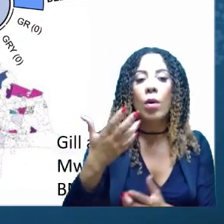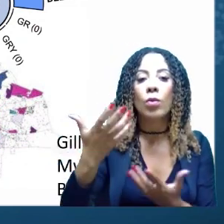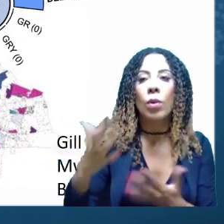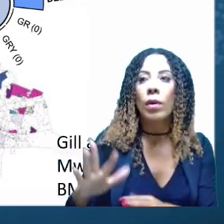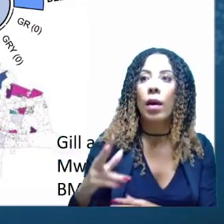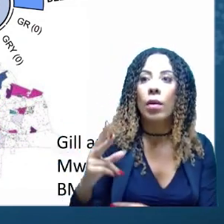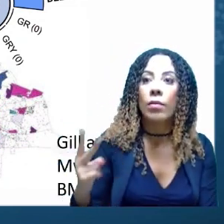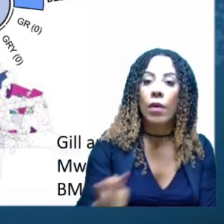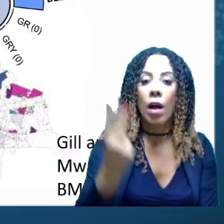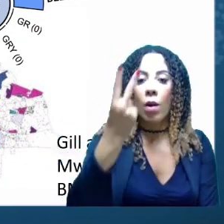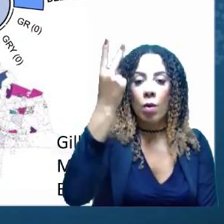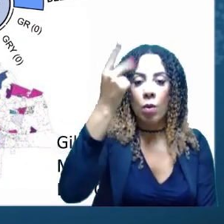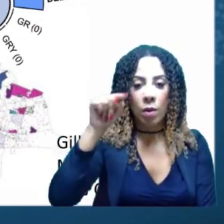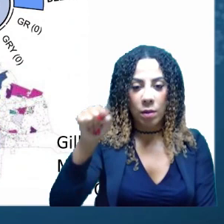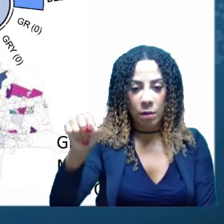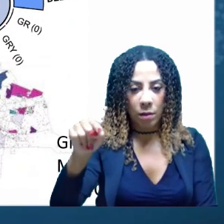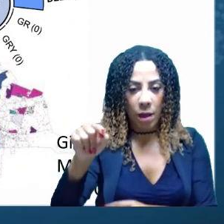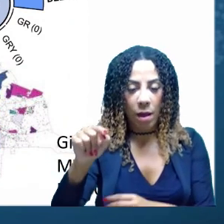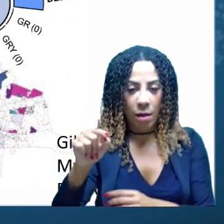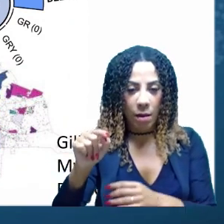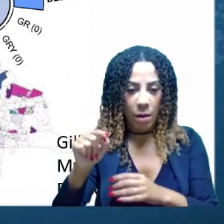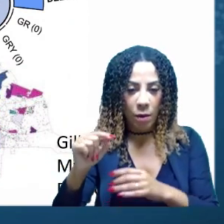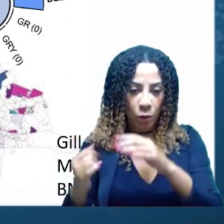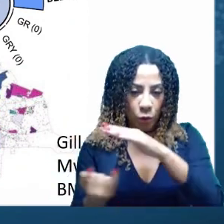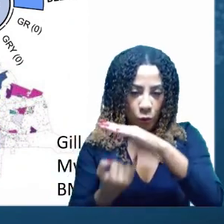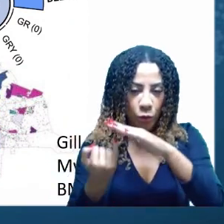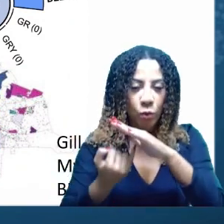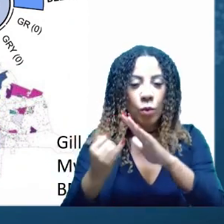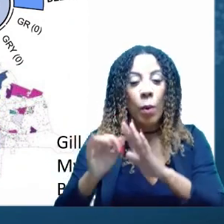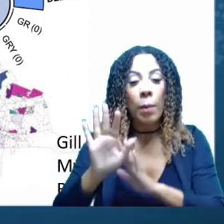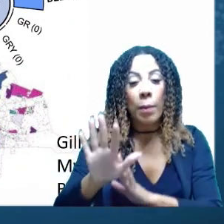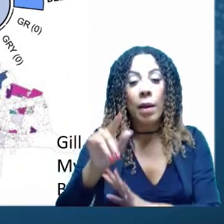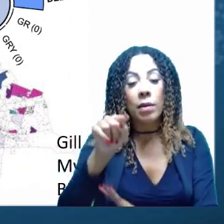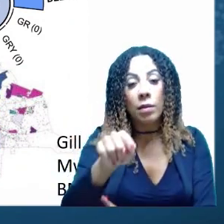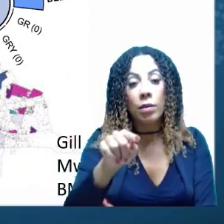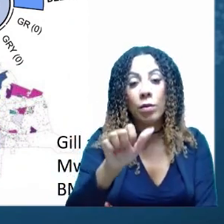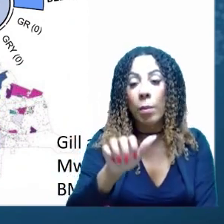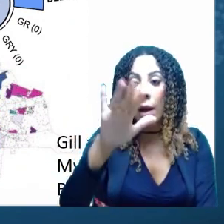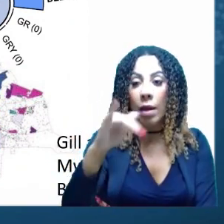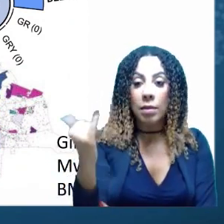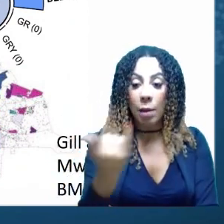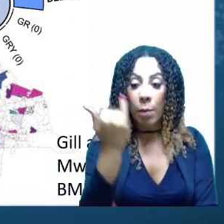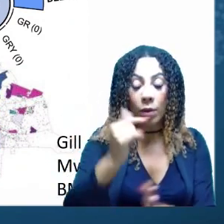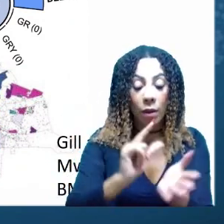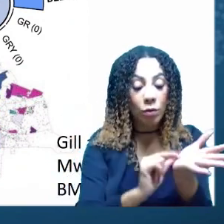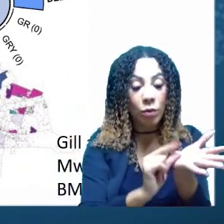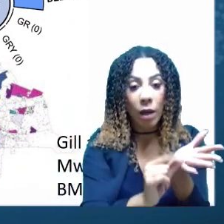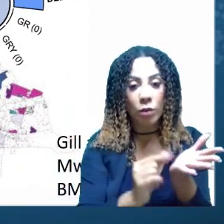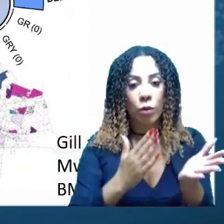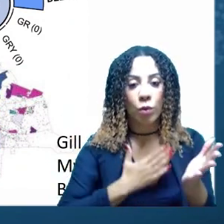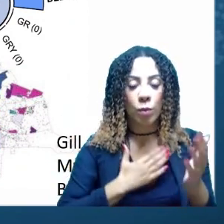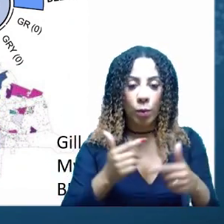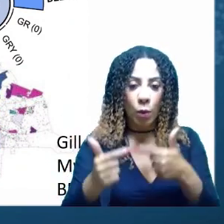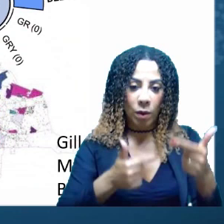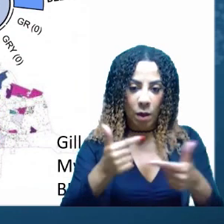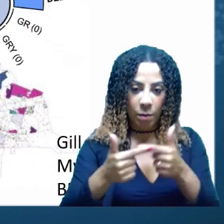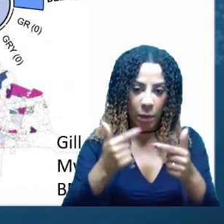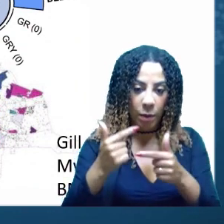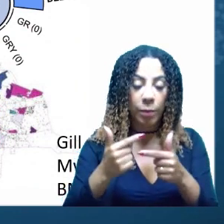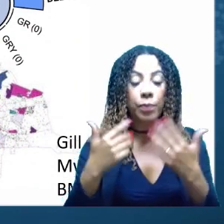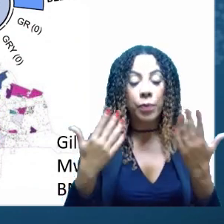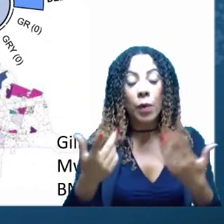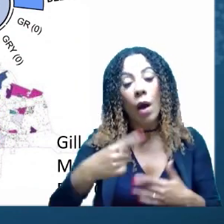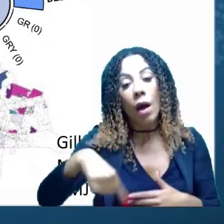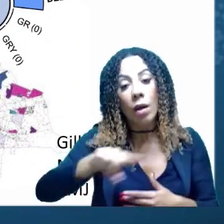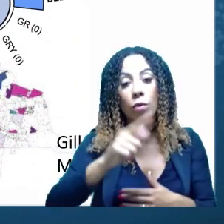career. So it was a bit astonishing when this happened. We then went back to the Gates Foundation and asked them